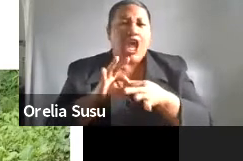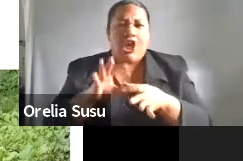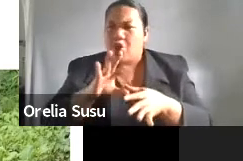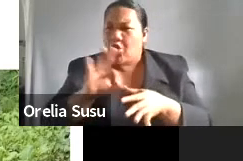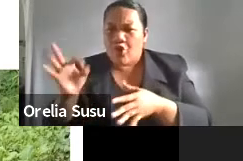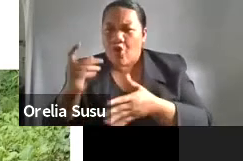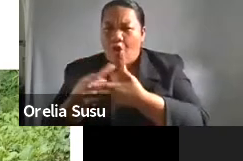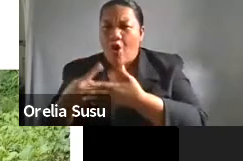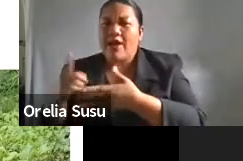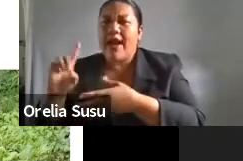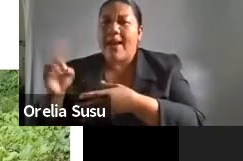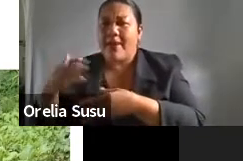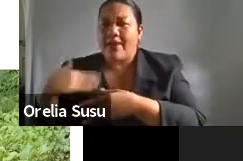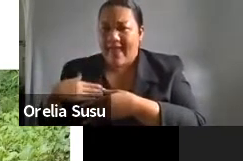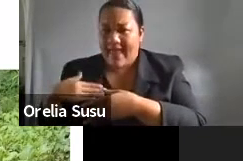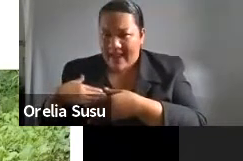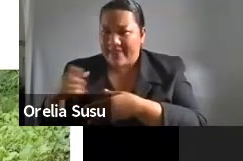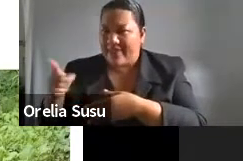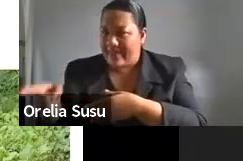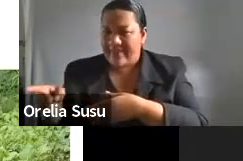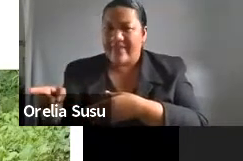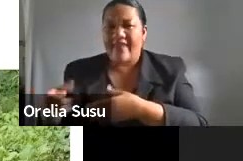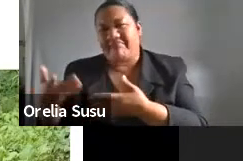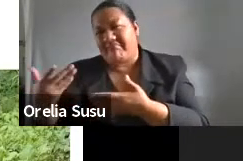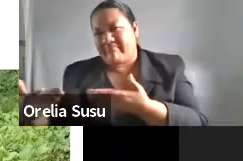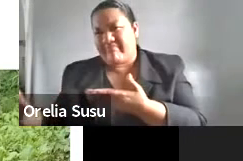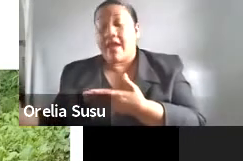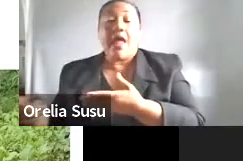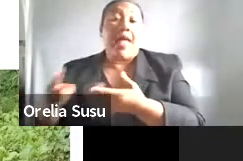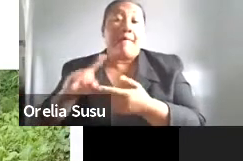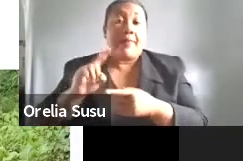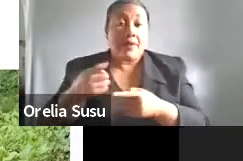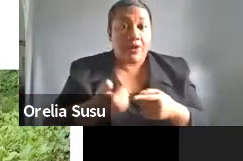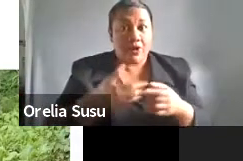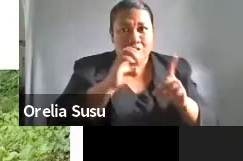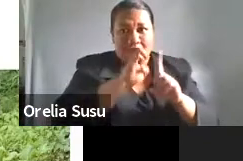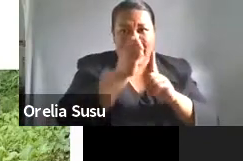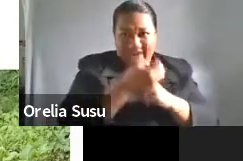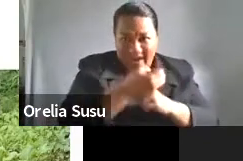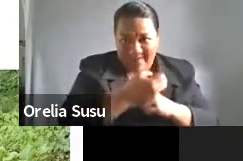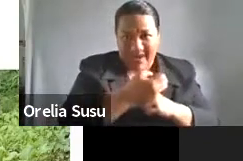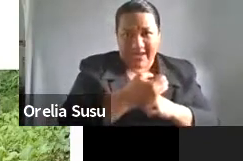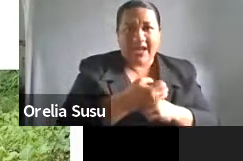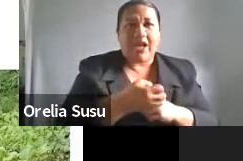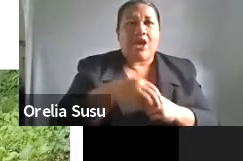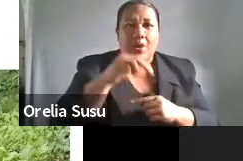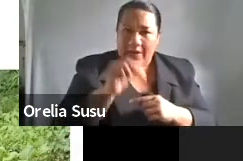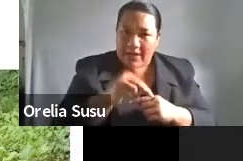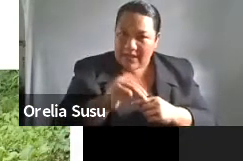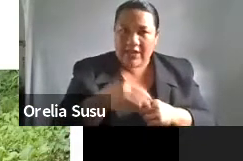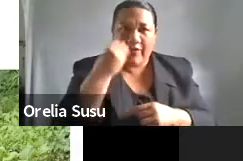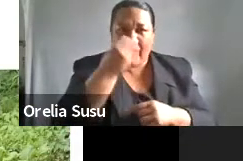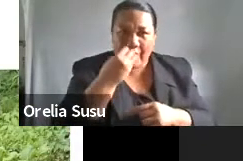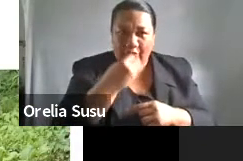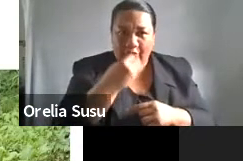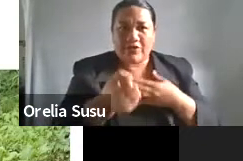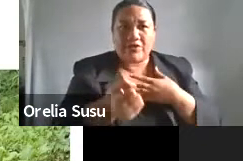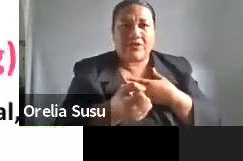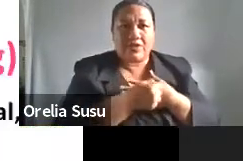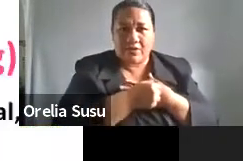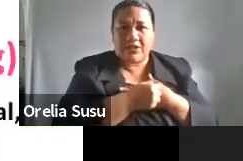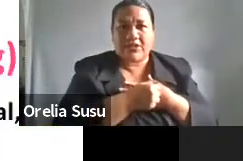make sure that this is also about looking after environment so we can be able to use this land for food security. So for